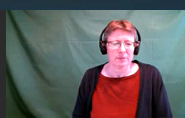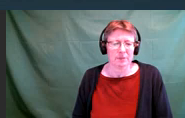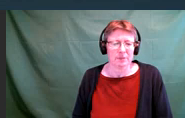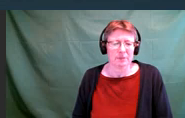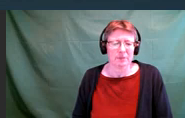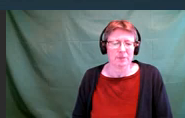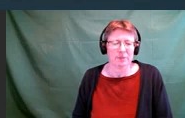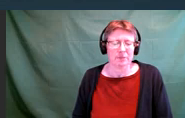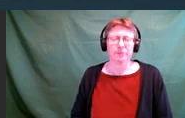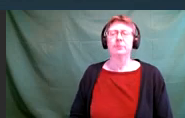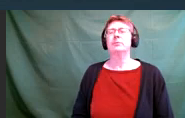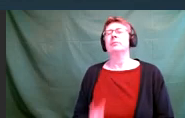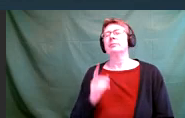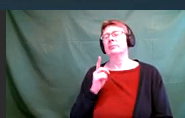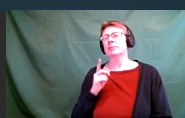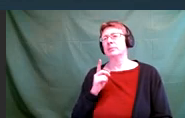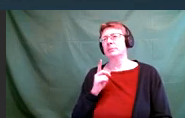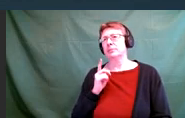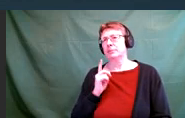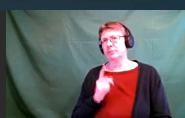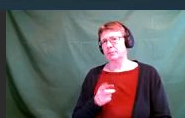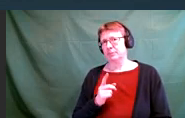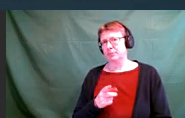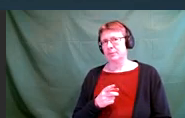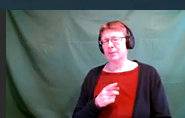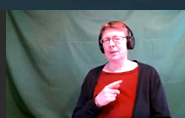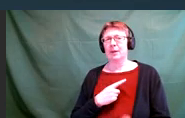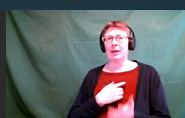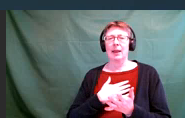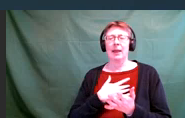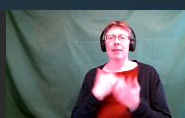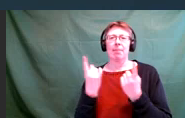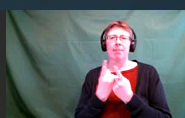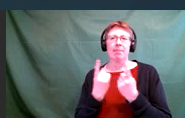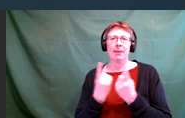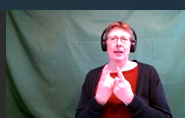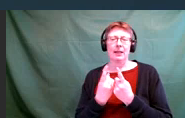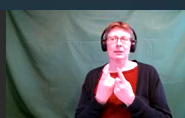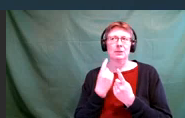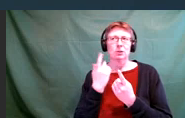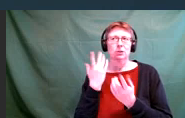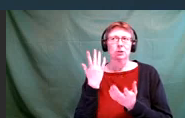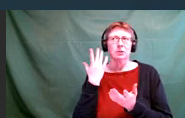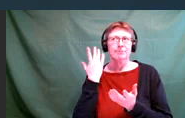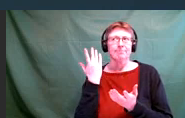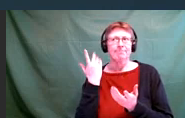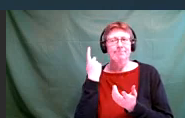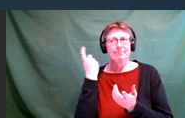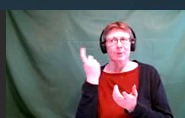One of the things that we need to take account of with market efficiencies